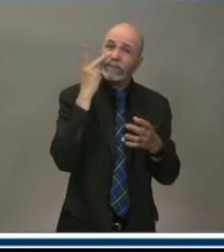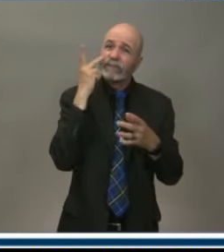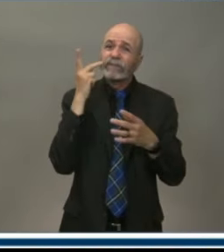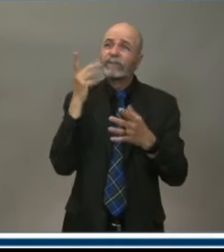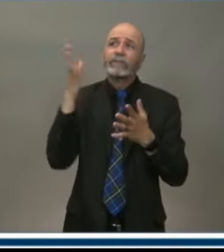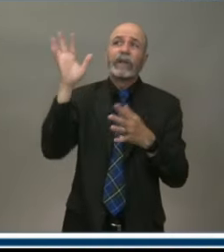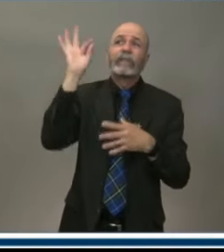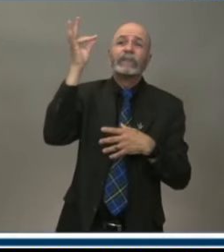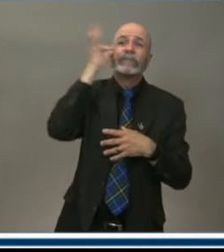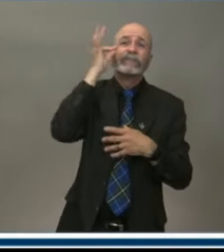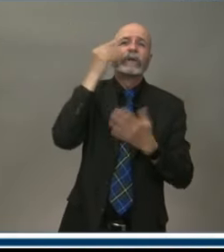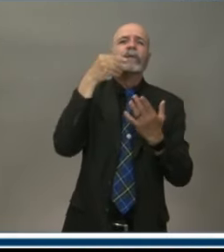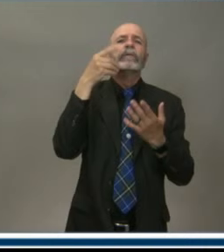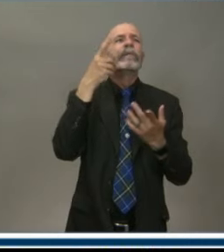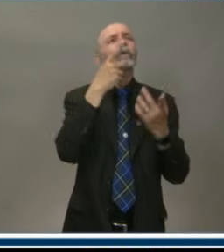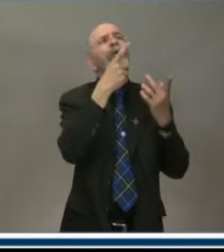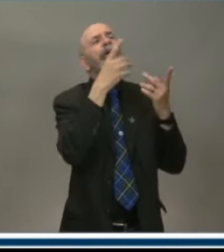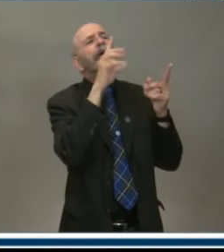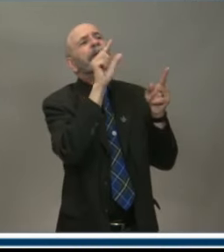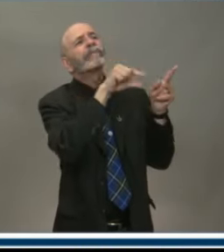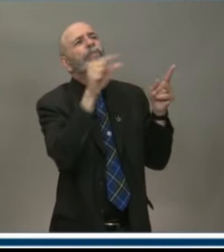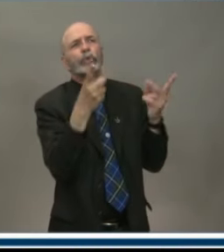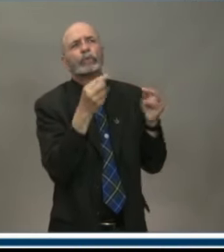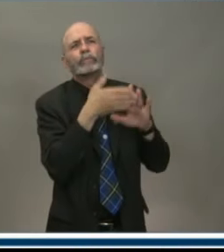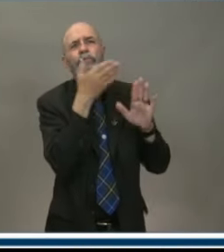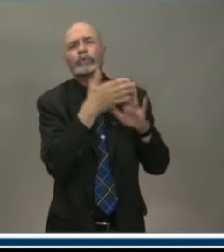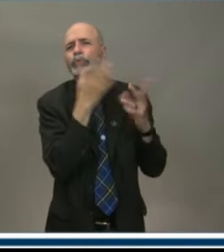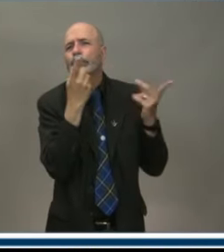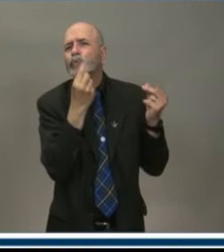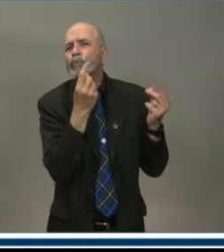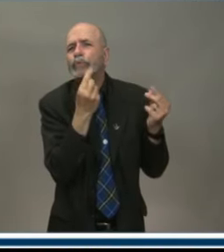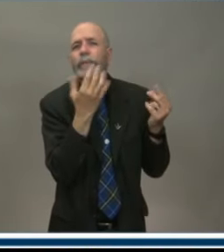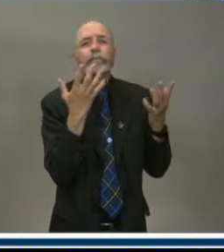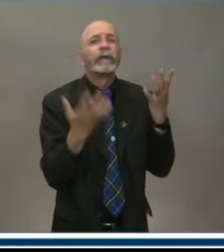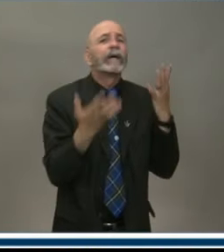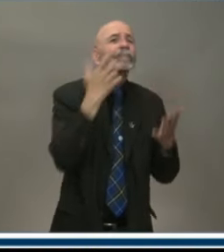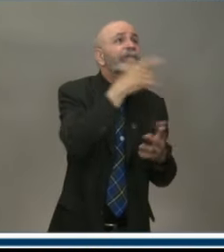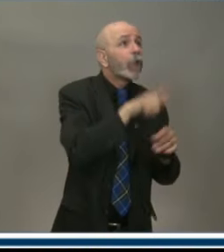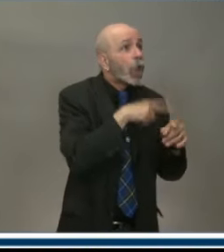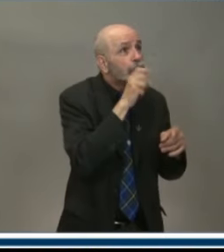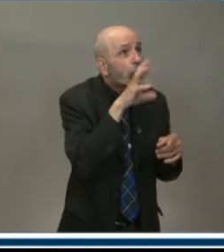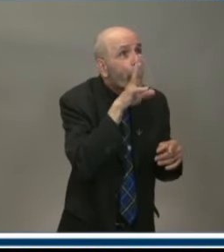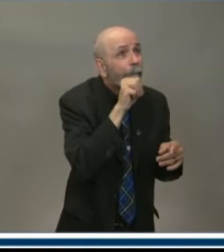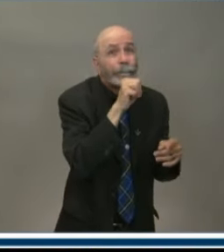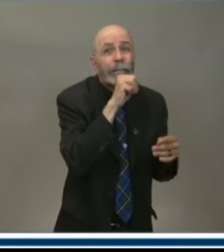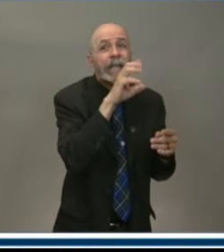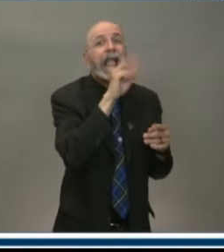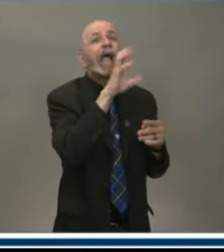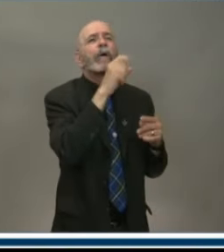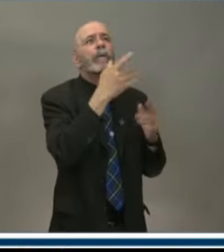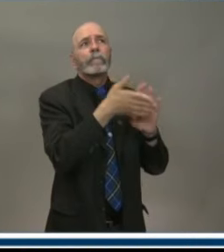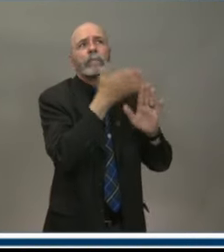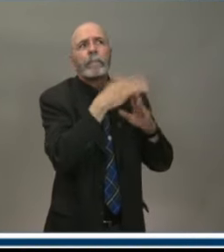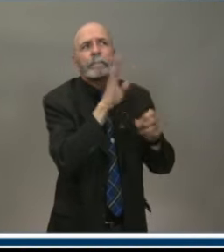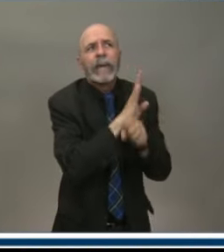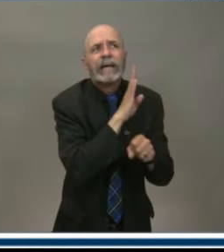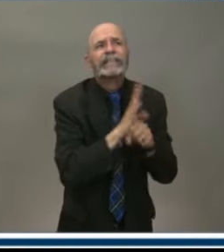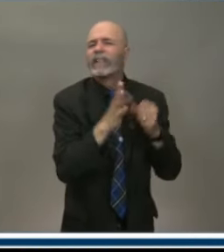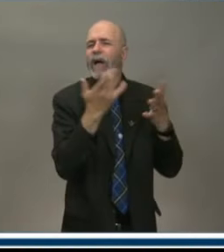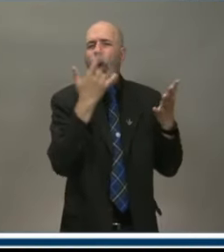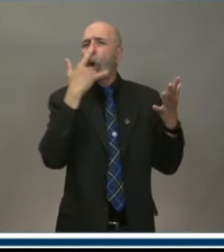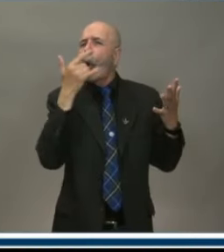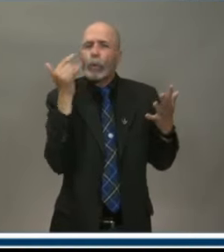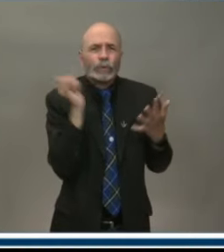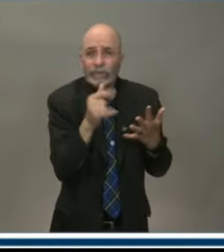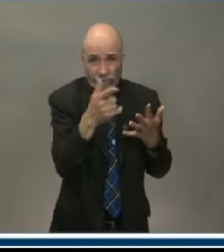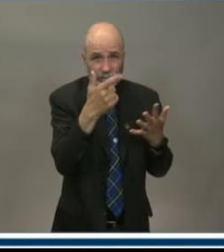if they've suddenly decided that they want to get into the long-term care business. But also, I wonder, to what degree do you think the situation in long-term